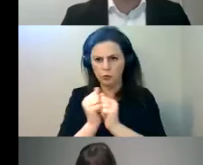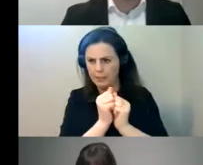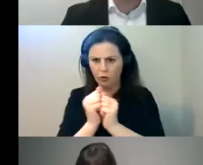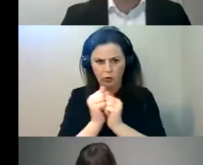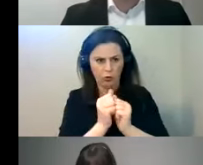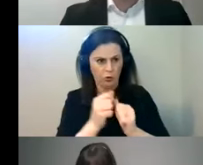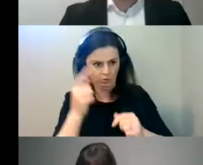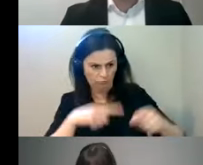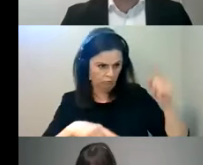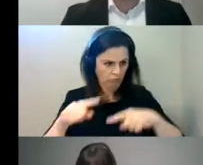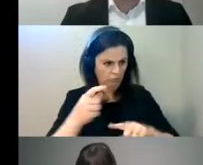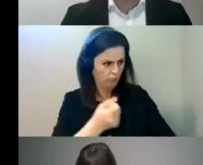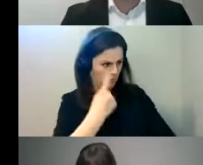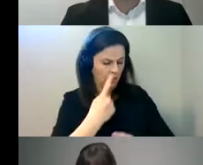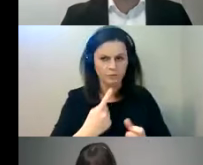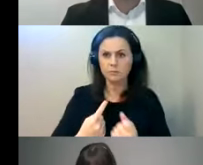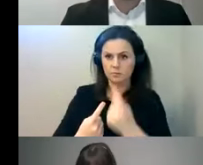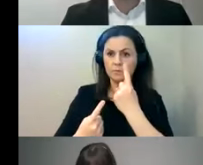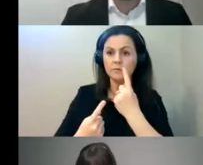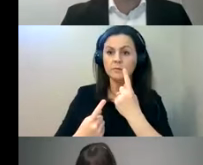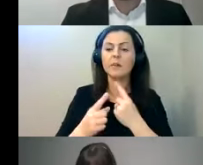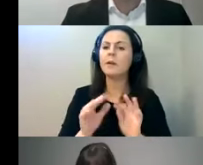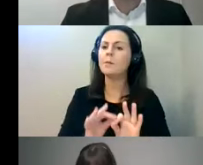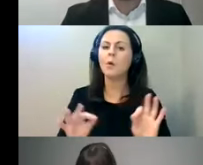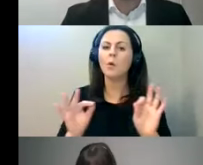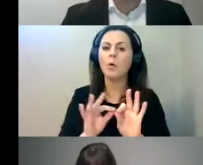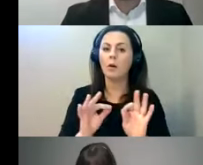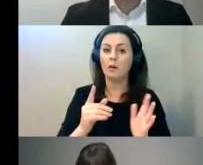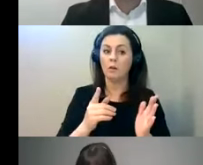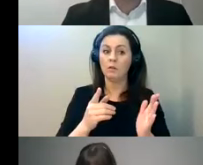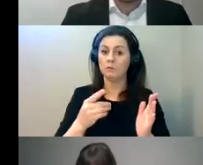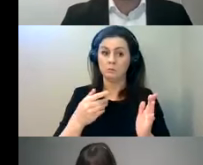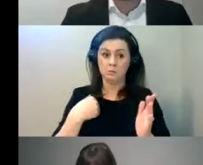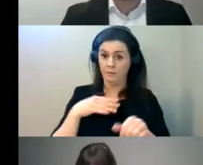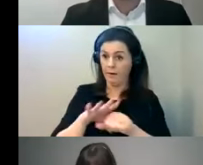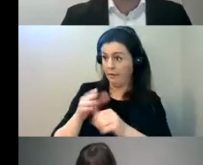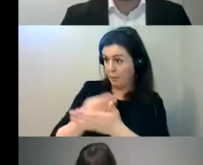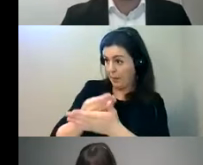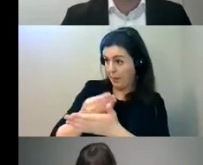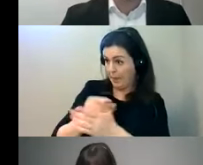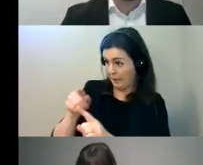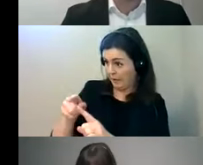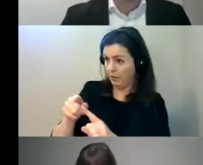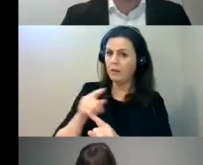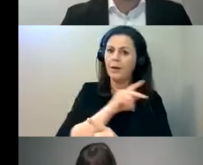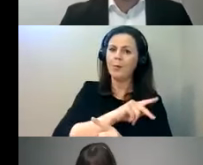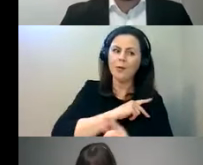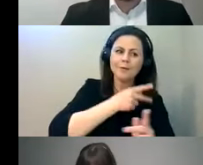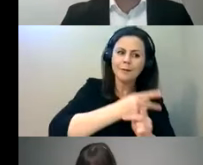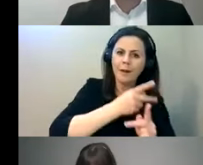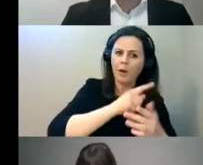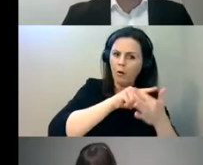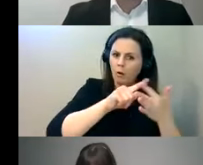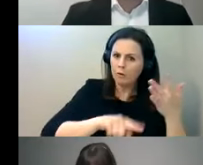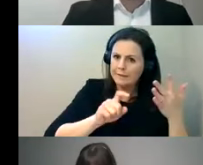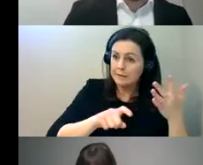one another to make sure, for example, that there are enough funds available to provide for the personal care of the grantor, and